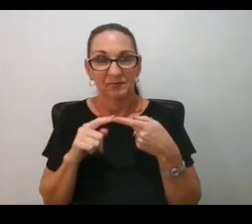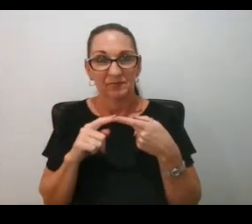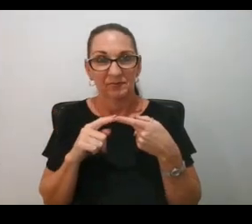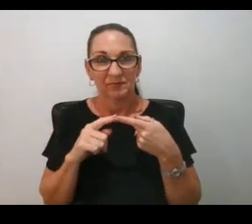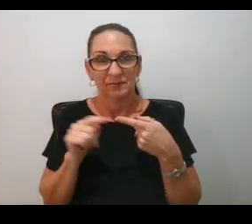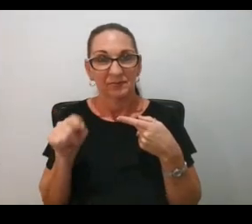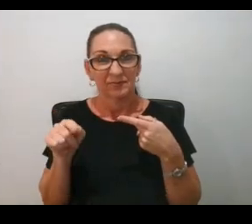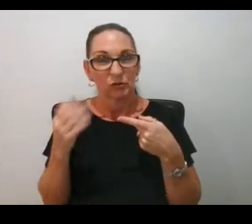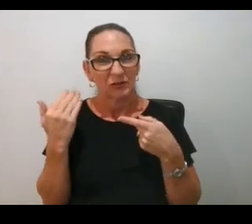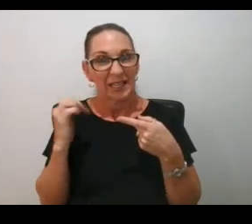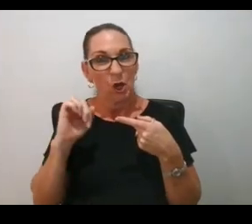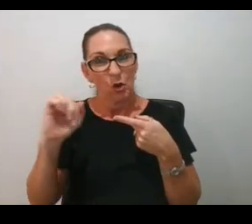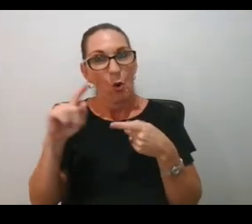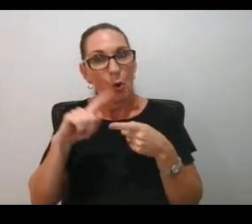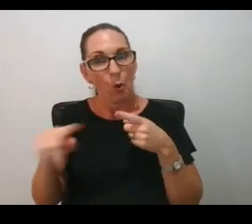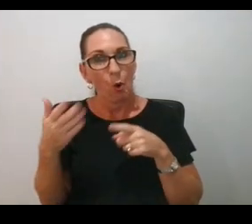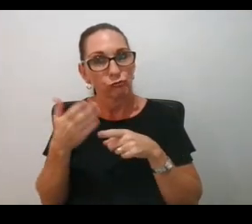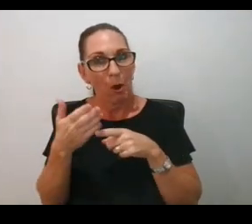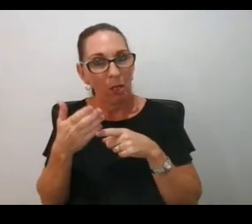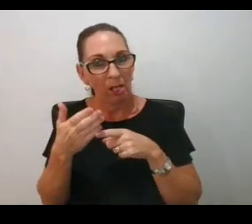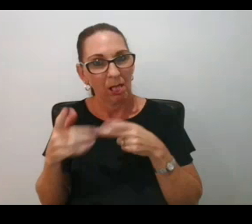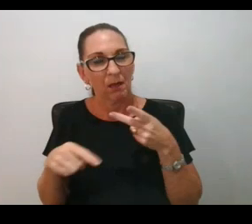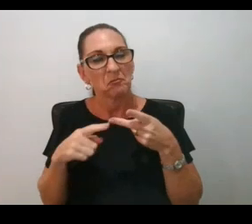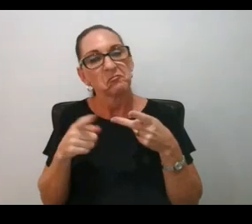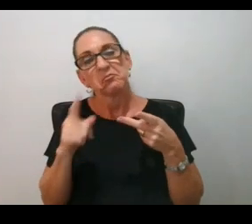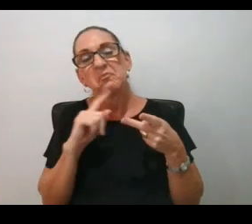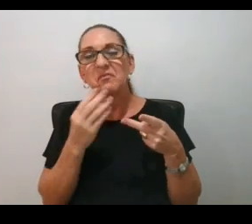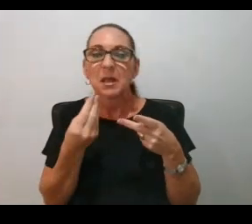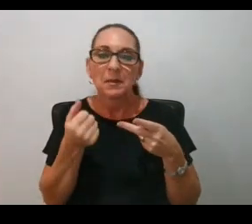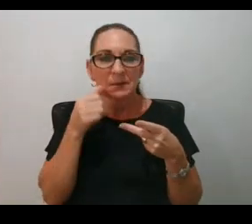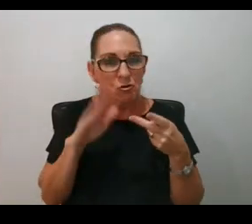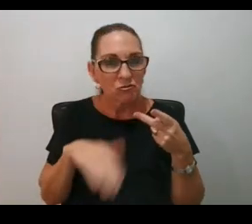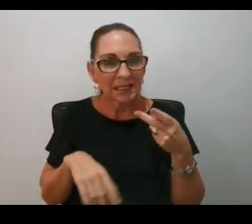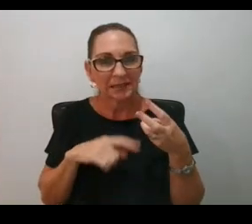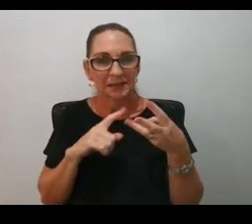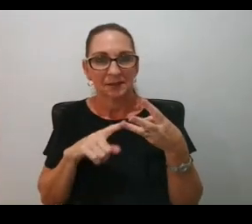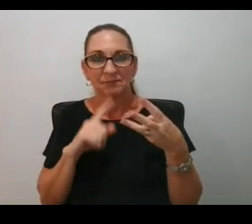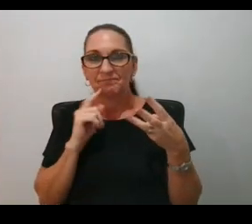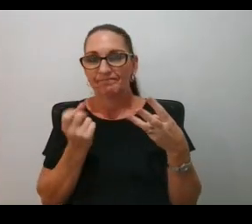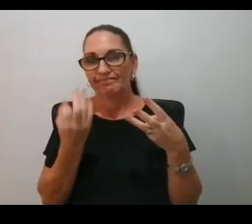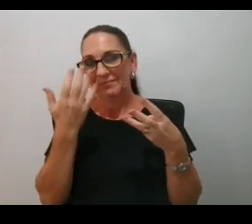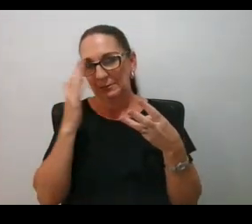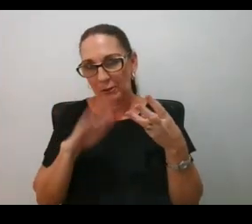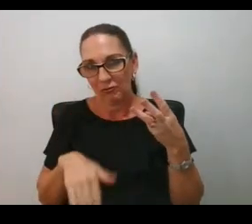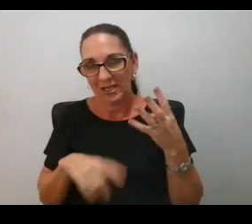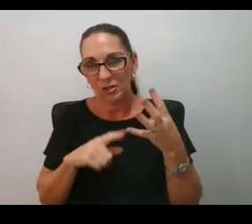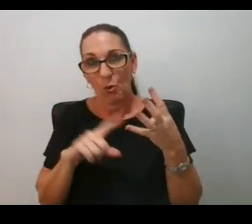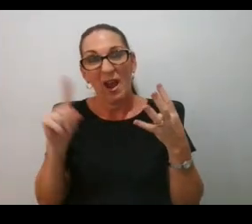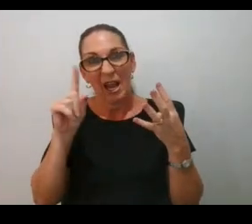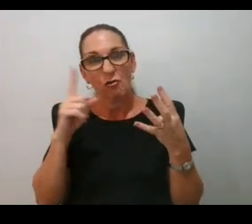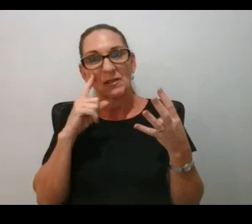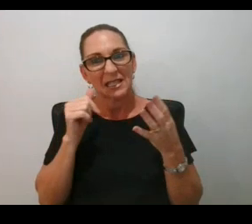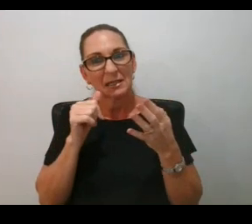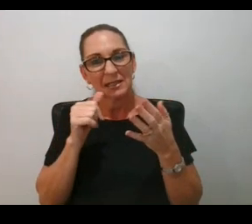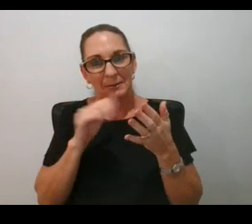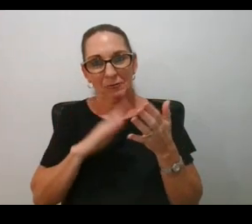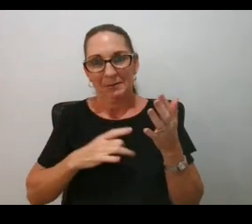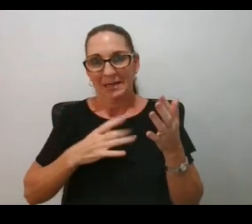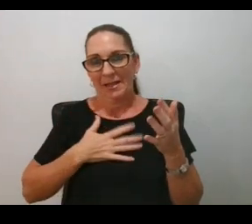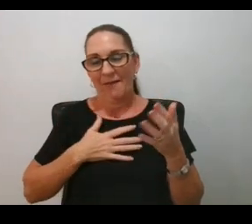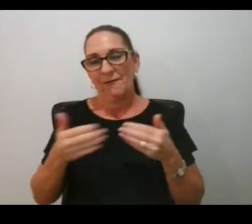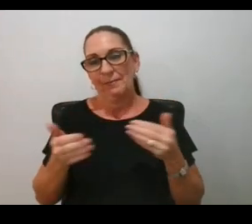recently been my core role. I have some experience, I have no experience, or I am currently experiencing financial hardship.